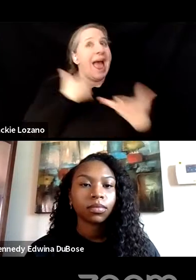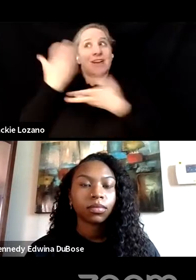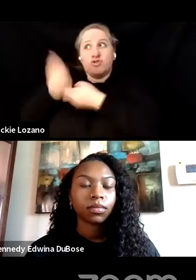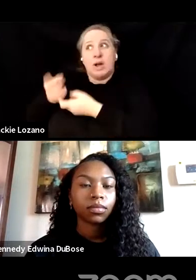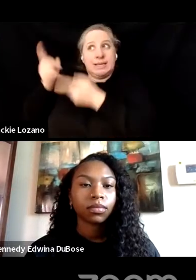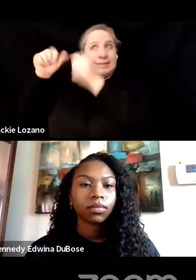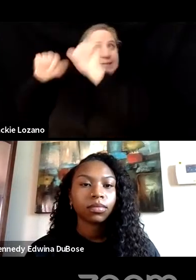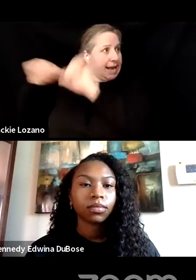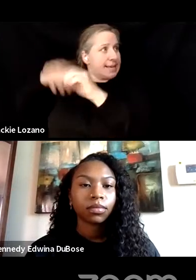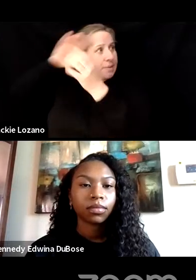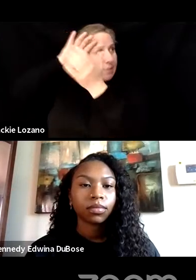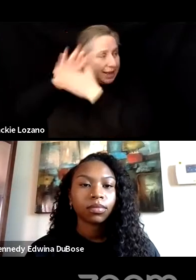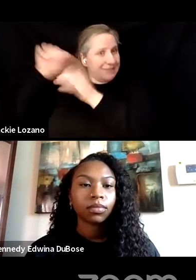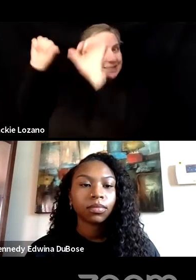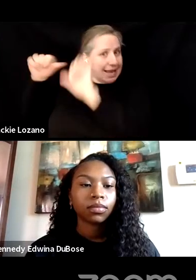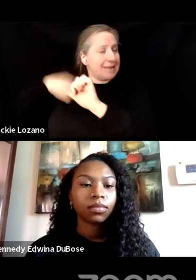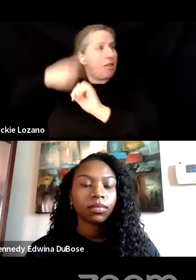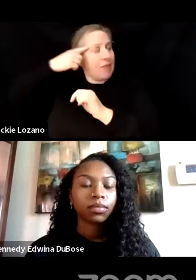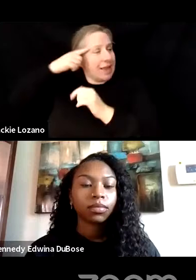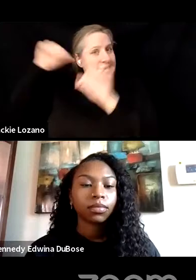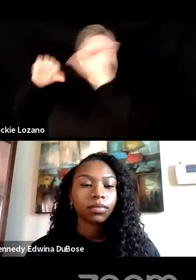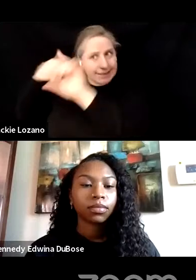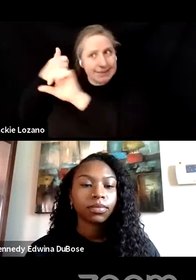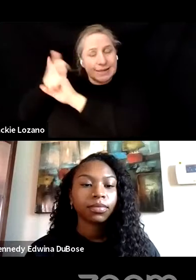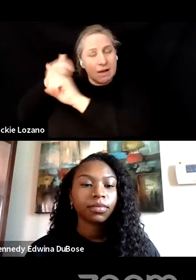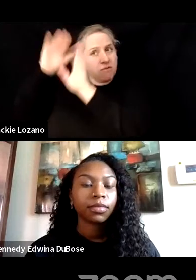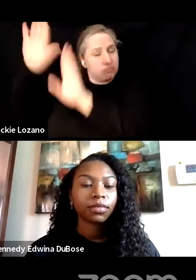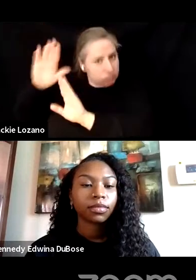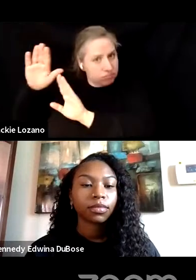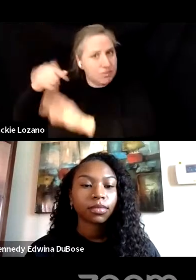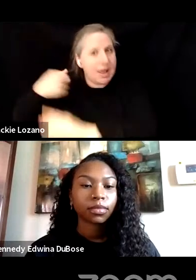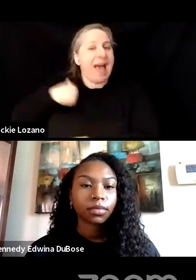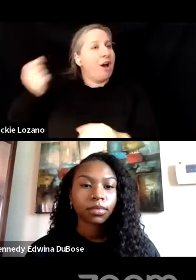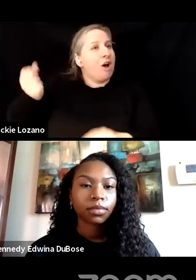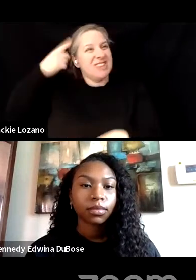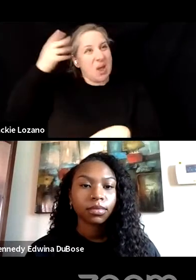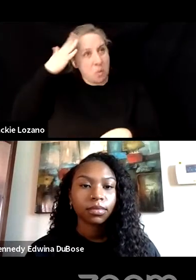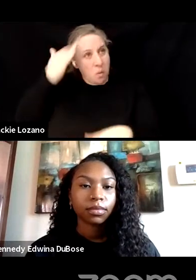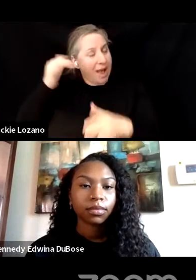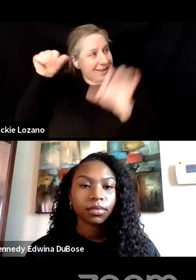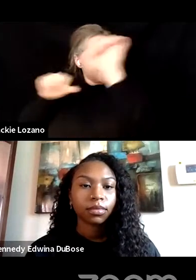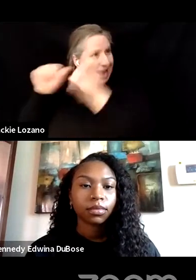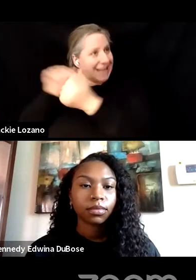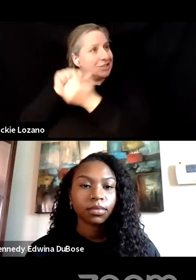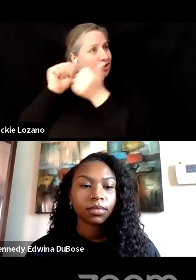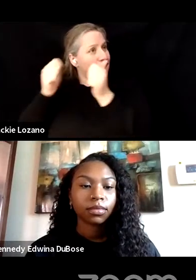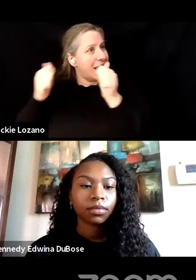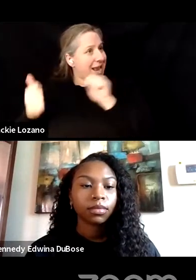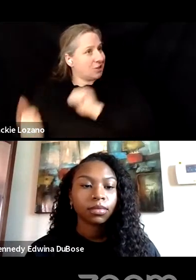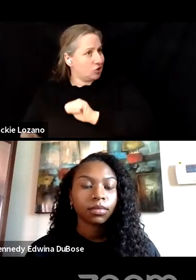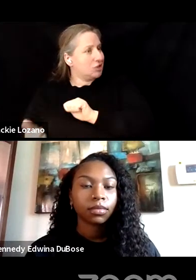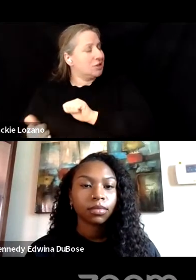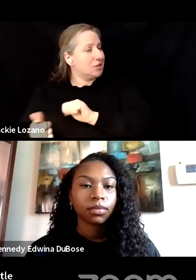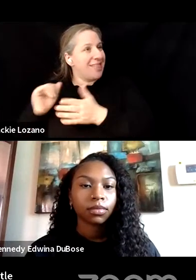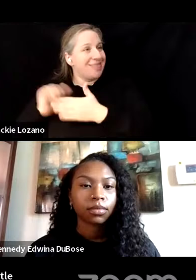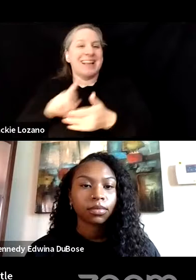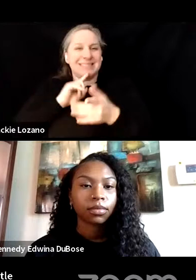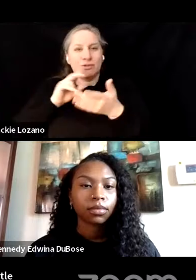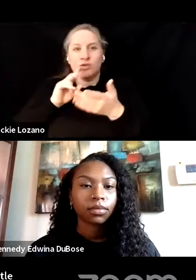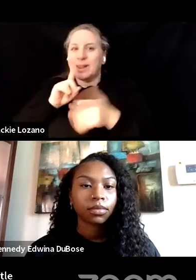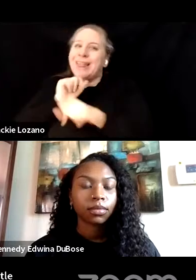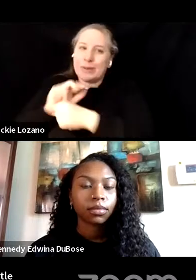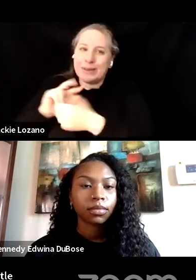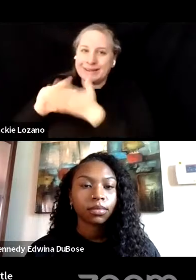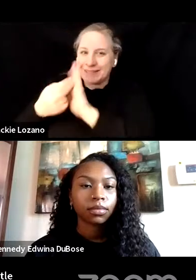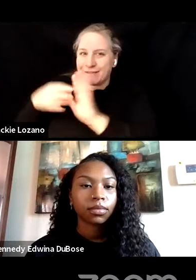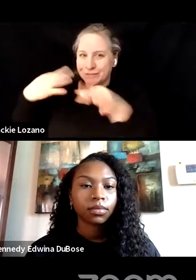I believe in science. I think science is incredible. I understand why science changes. That literally is the definition of science,